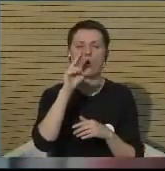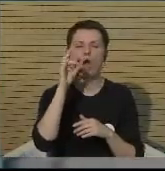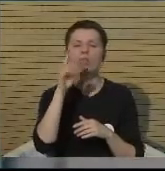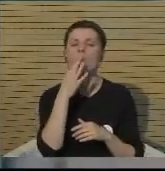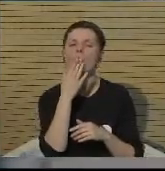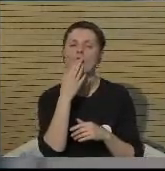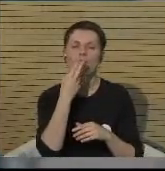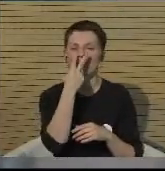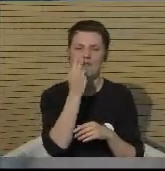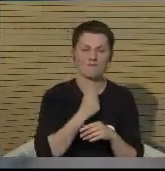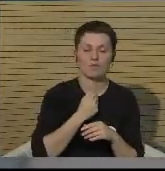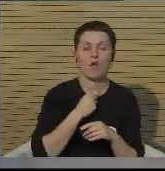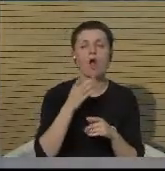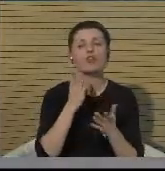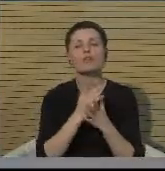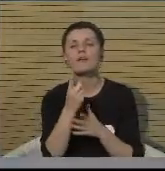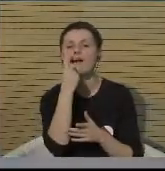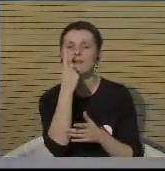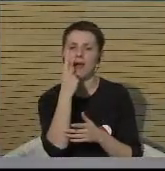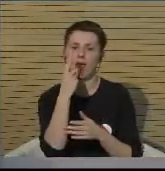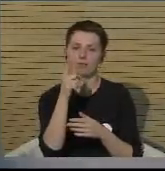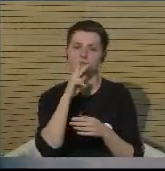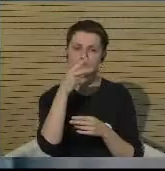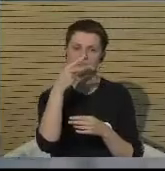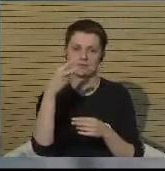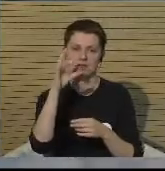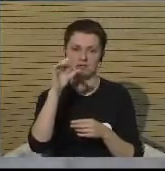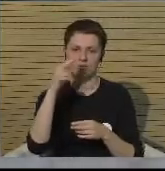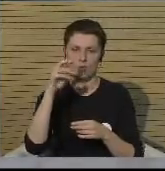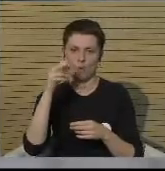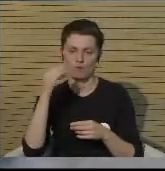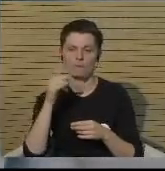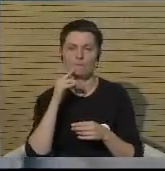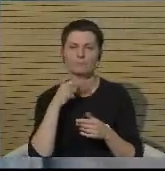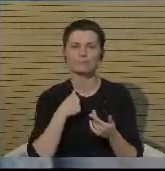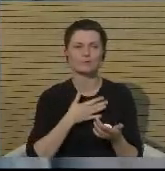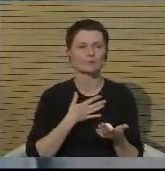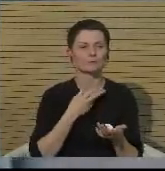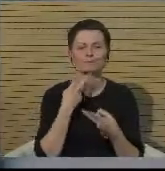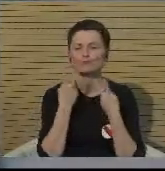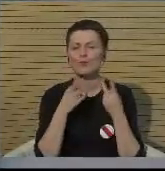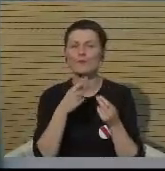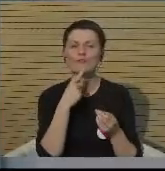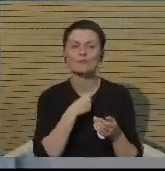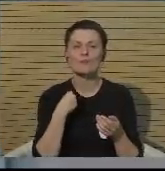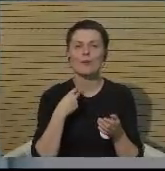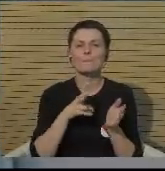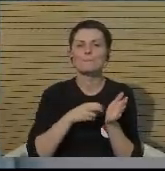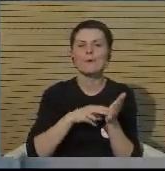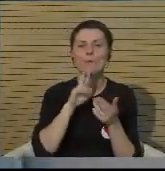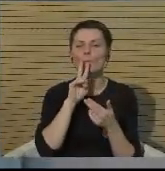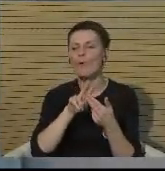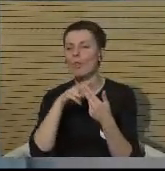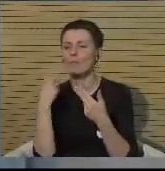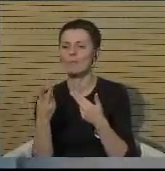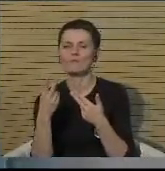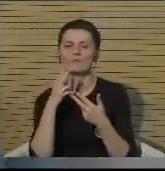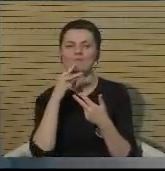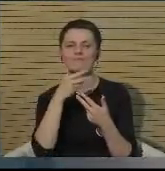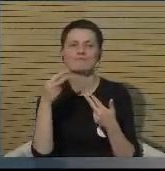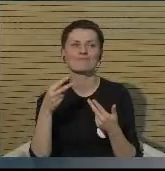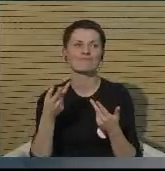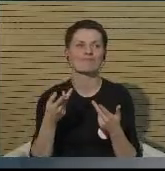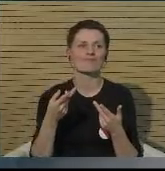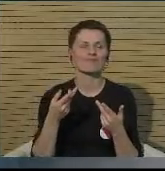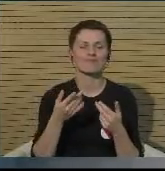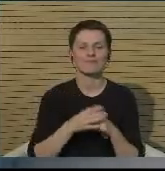to say it as mumbo-jumbo or kind of difficult speech. is just one possible way of